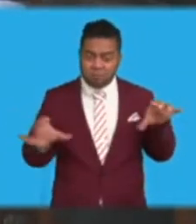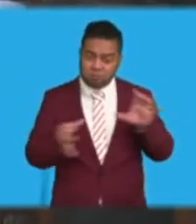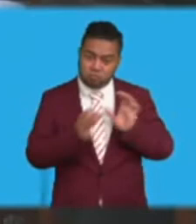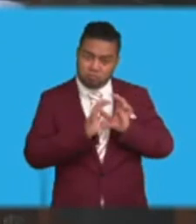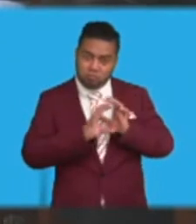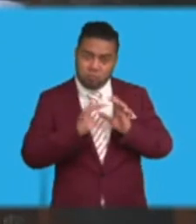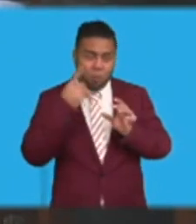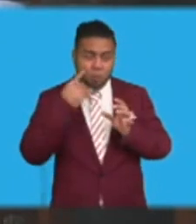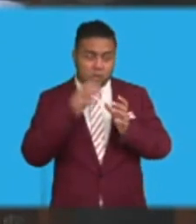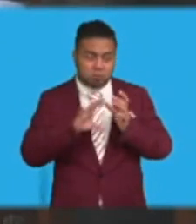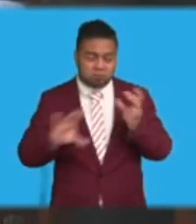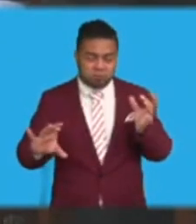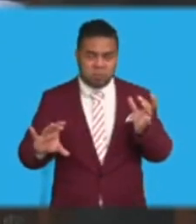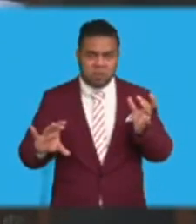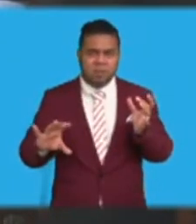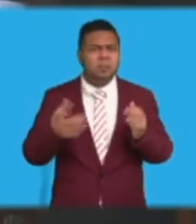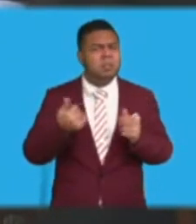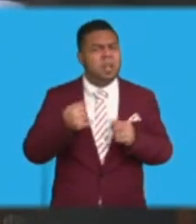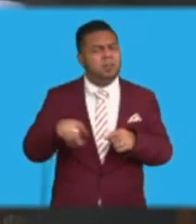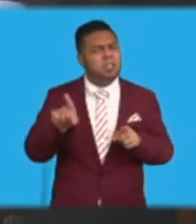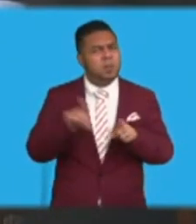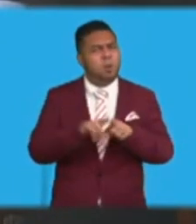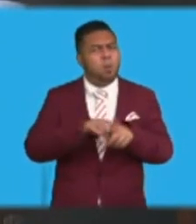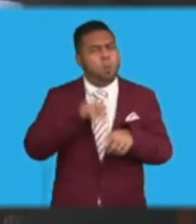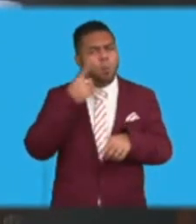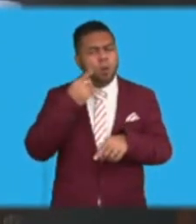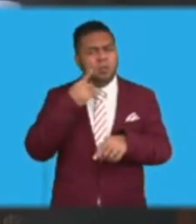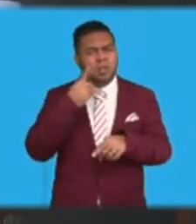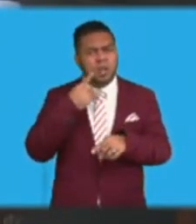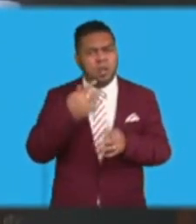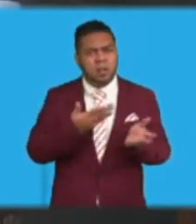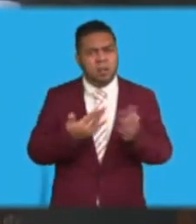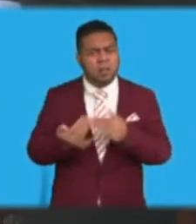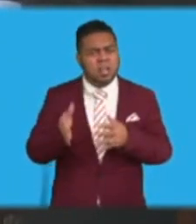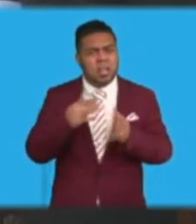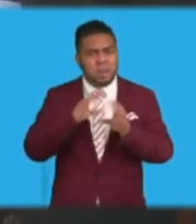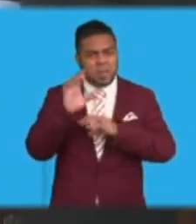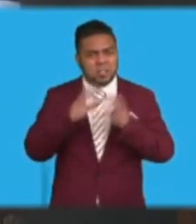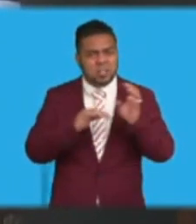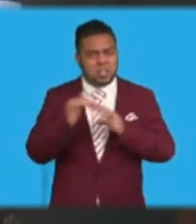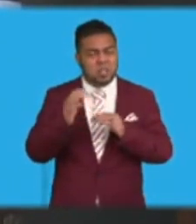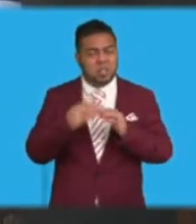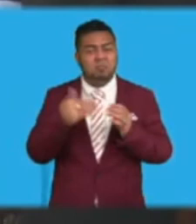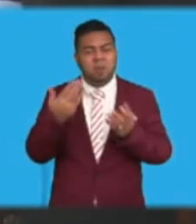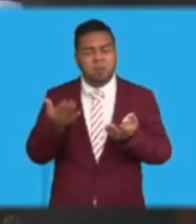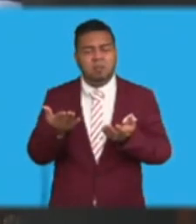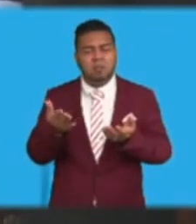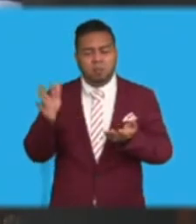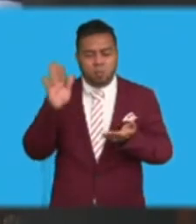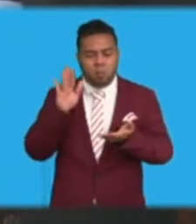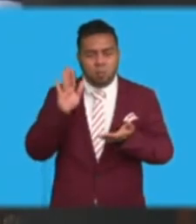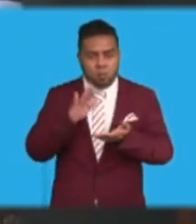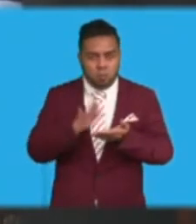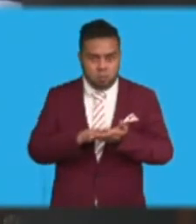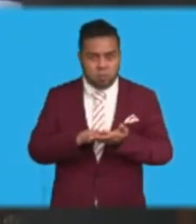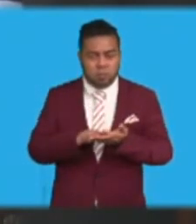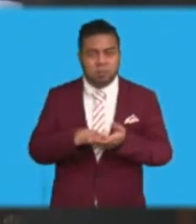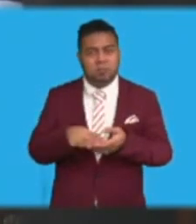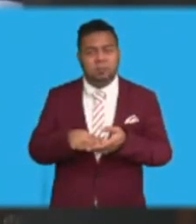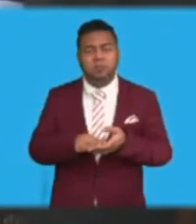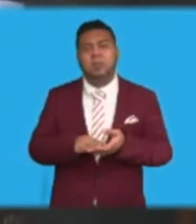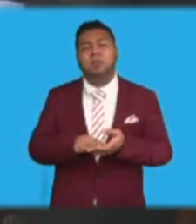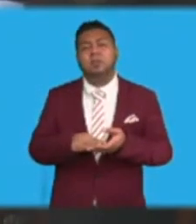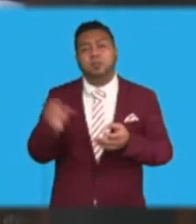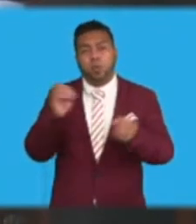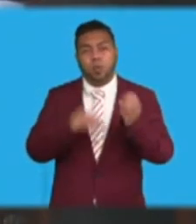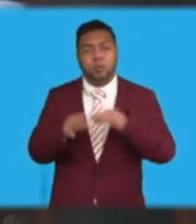river, reduce the water carrying capacity of the waterway and may contribute to flooding. So, Madam Speaker, whenever